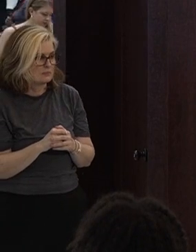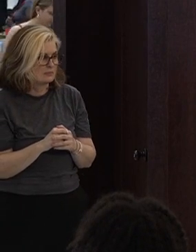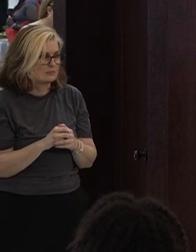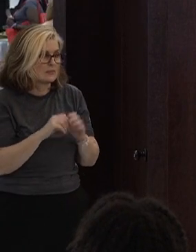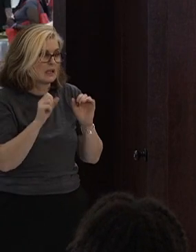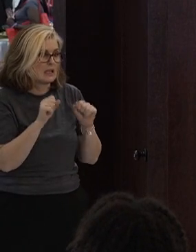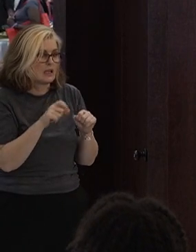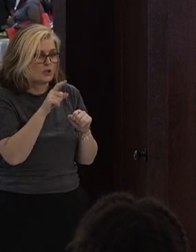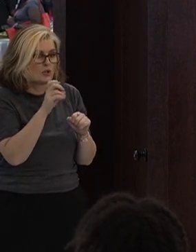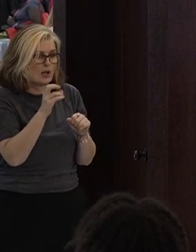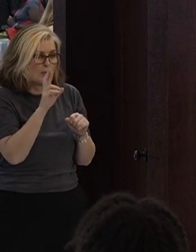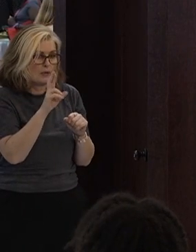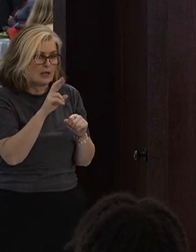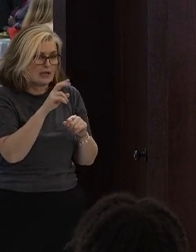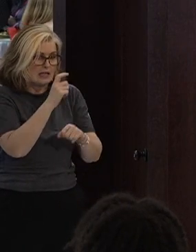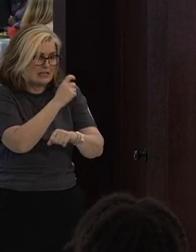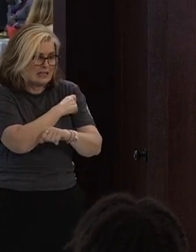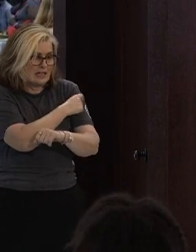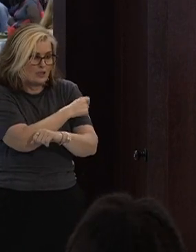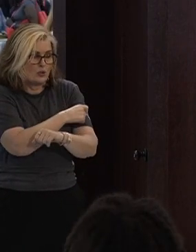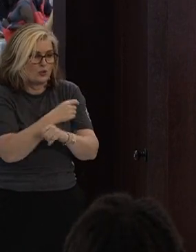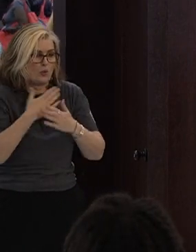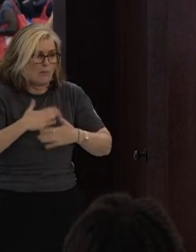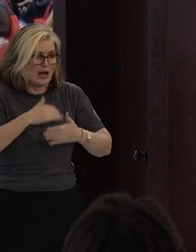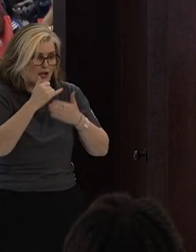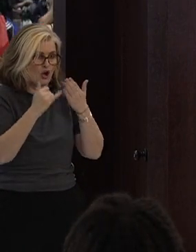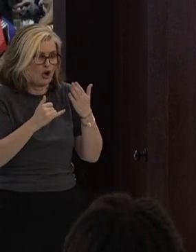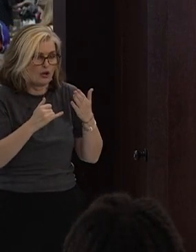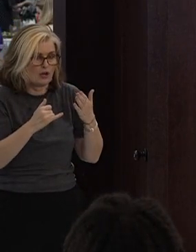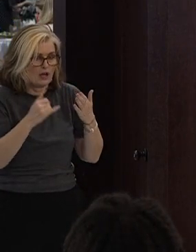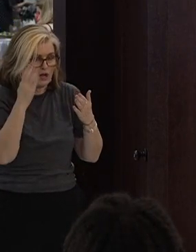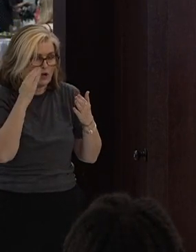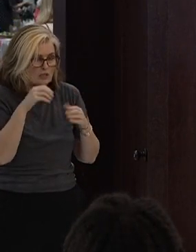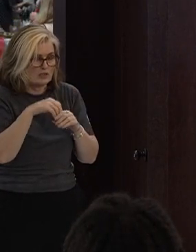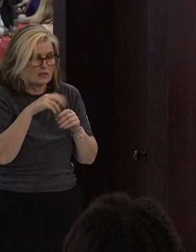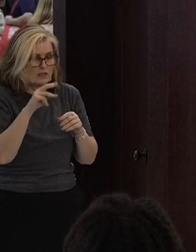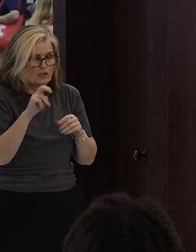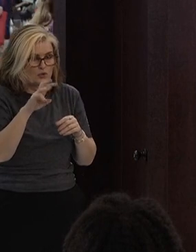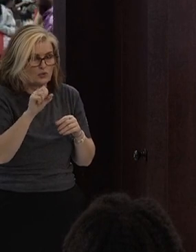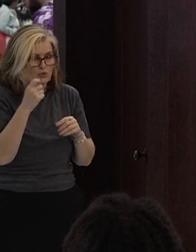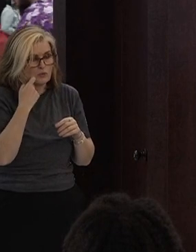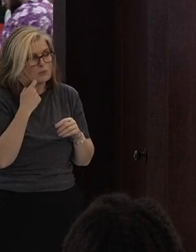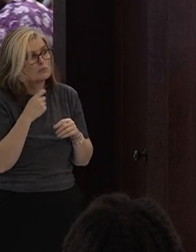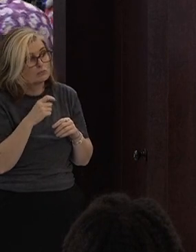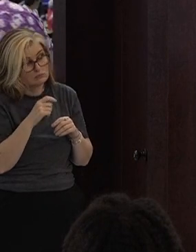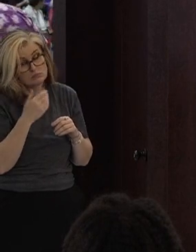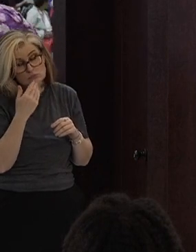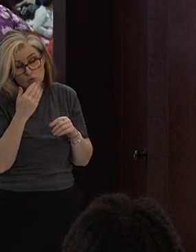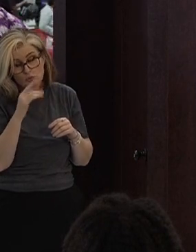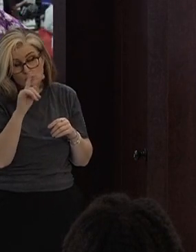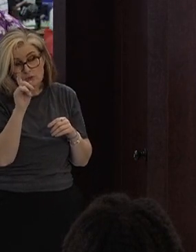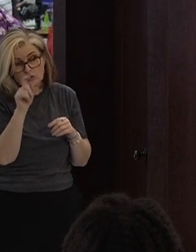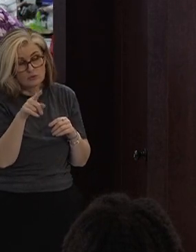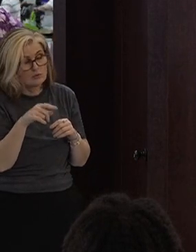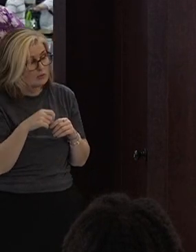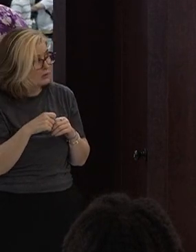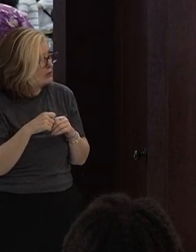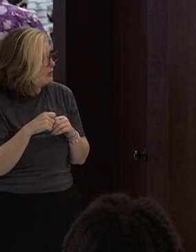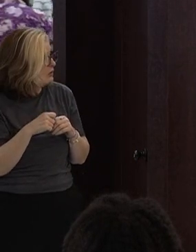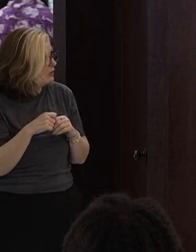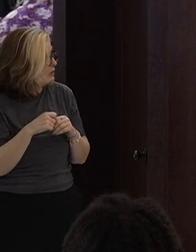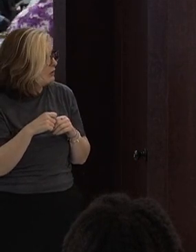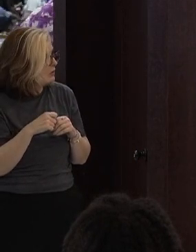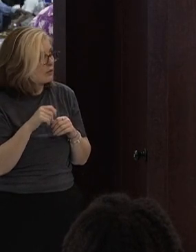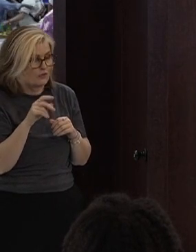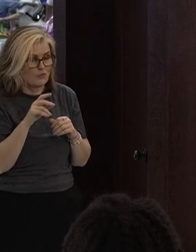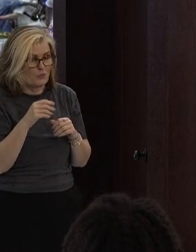Can you copyright tattoos or body art designs? Because I know that's been in the news lately. That's a great question, because there